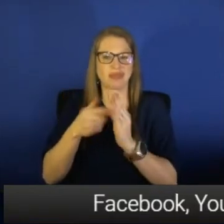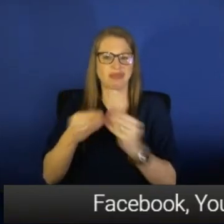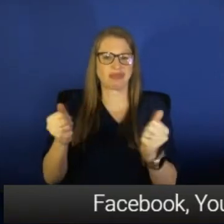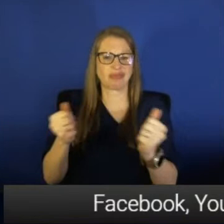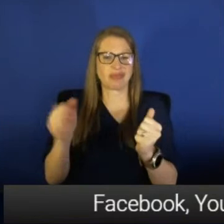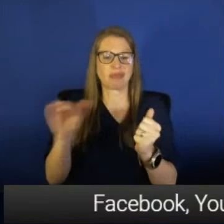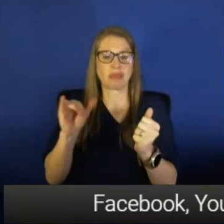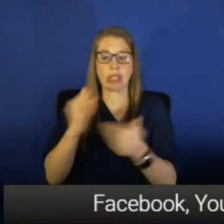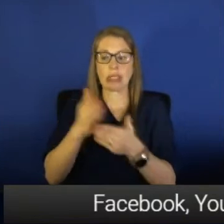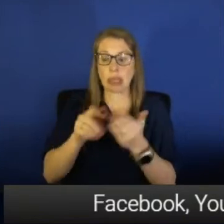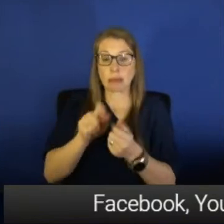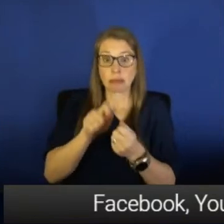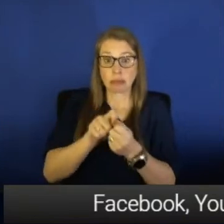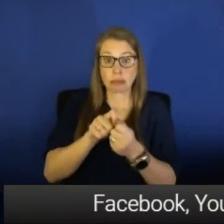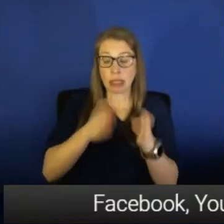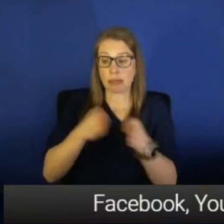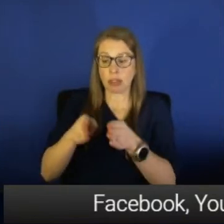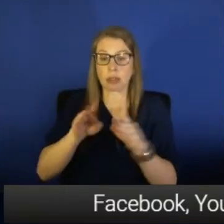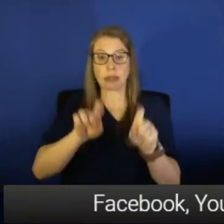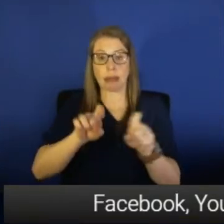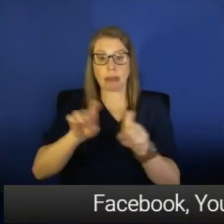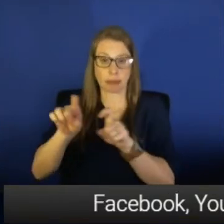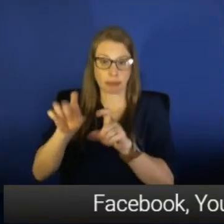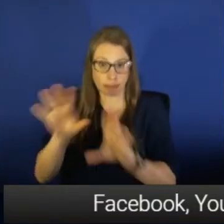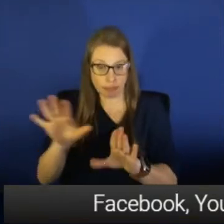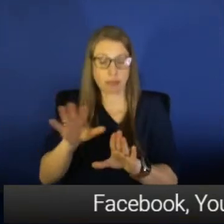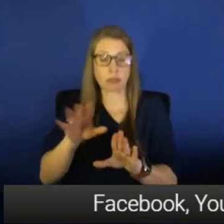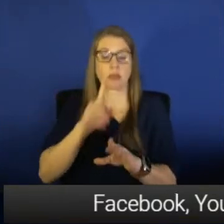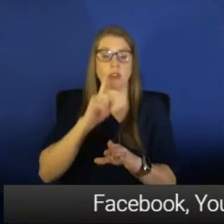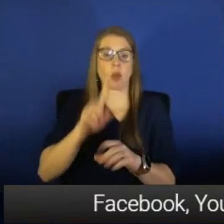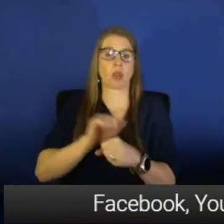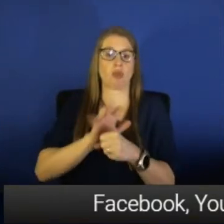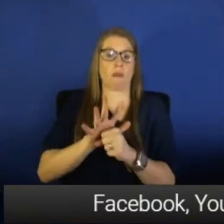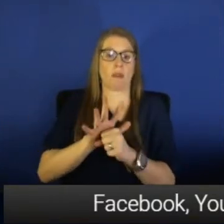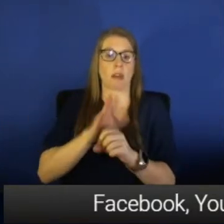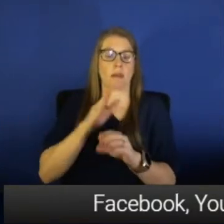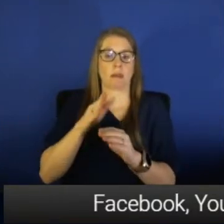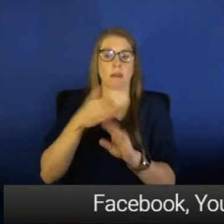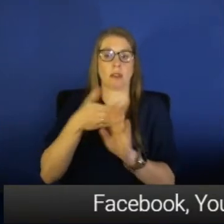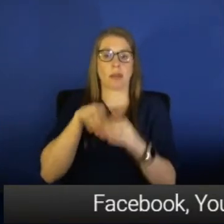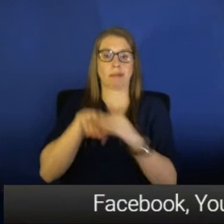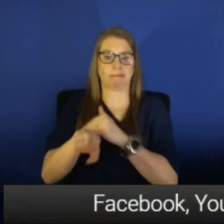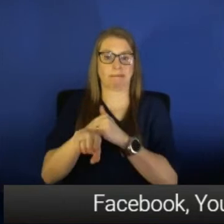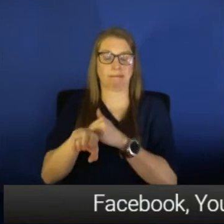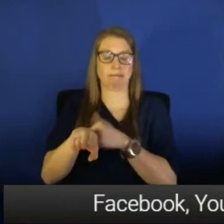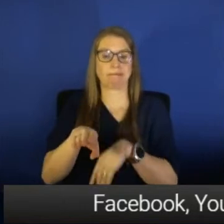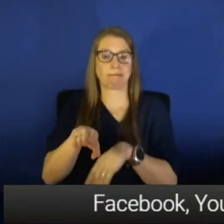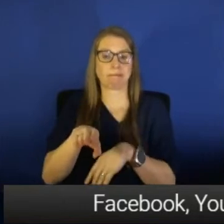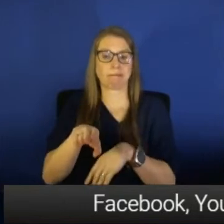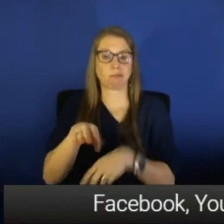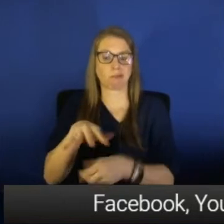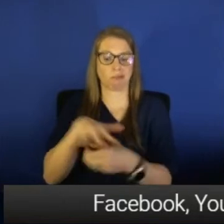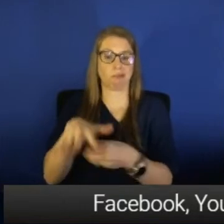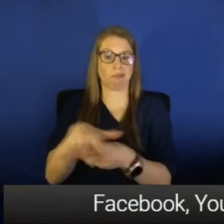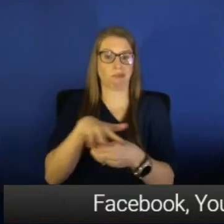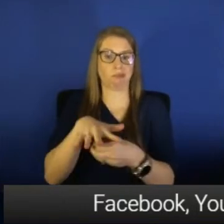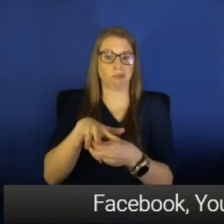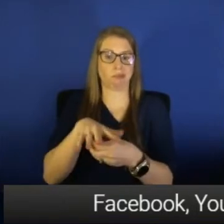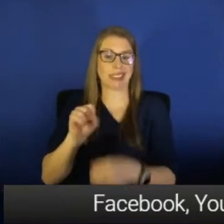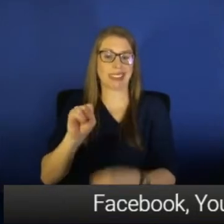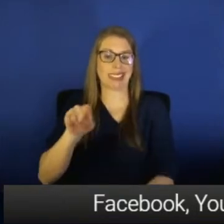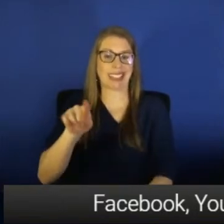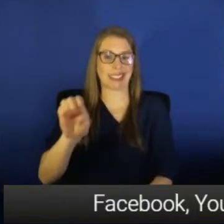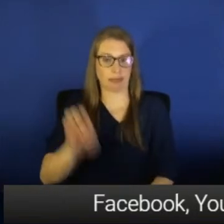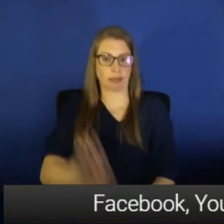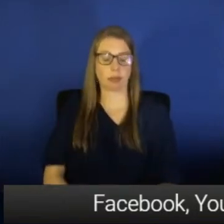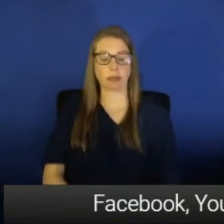and attested to that prior to entering the site. But there was, again,